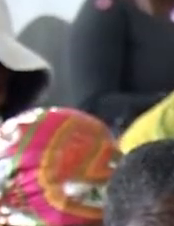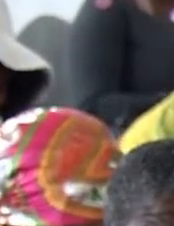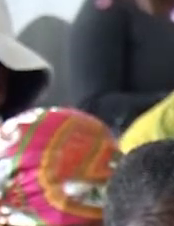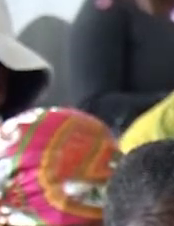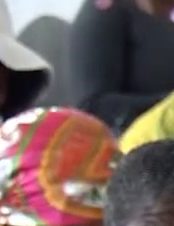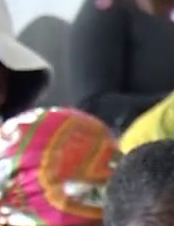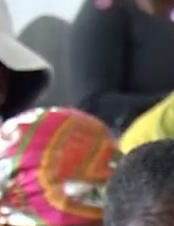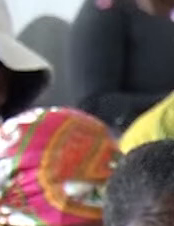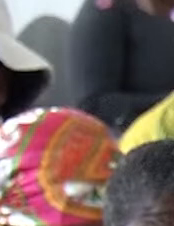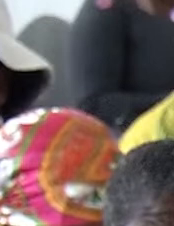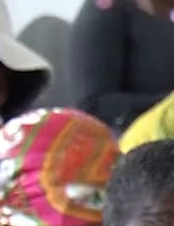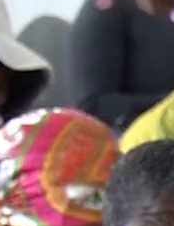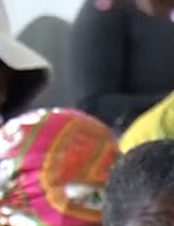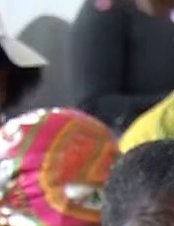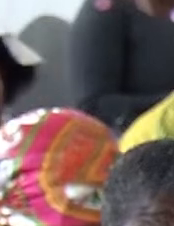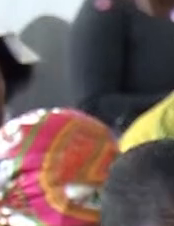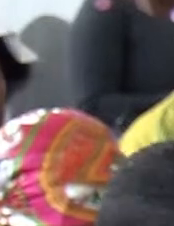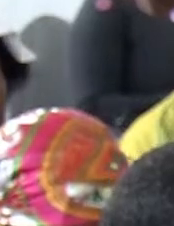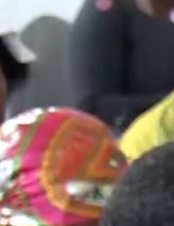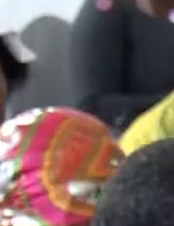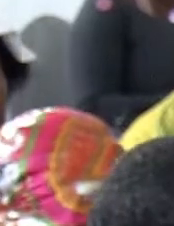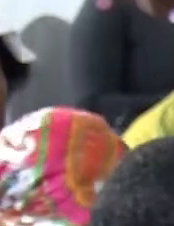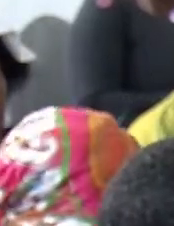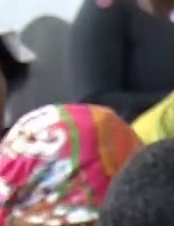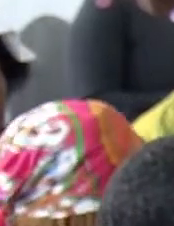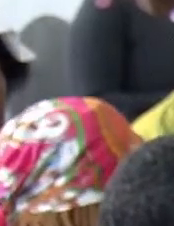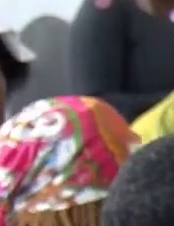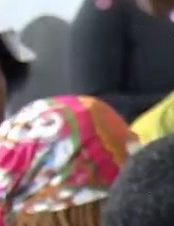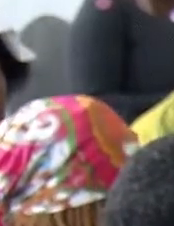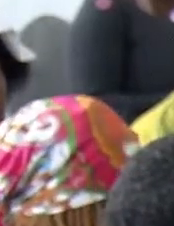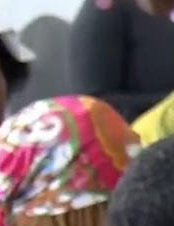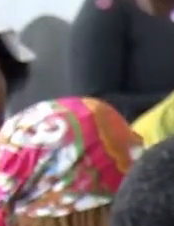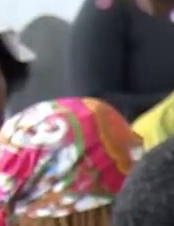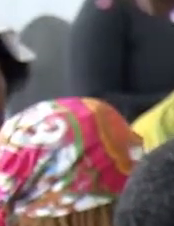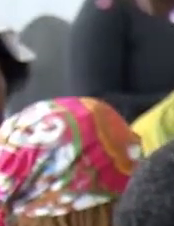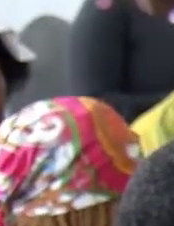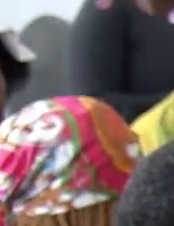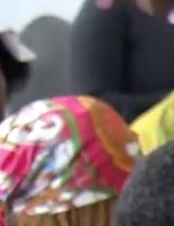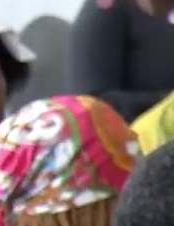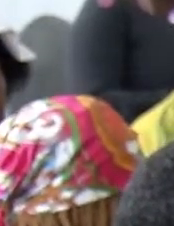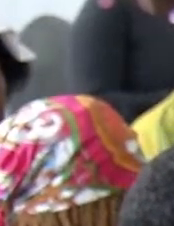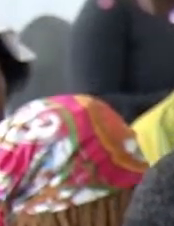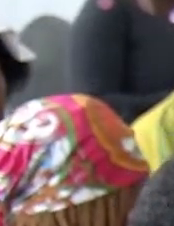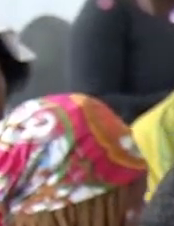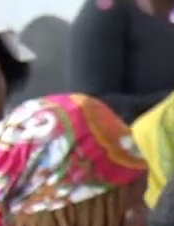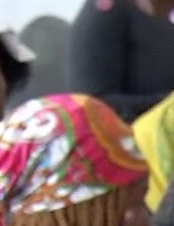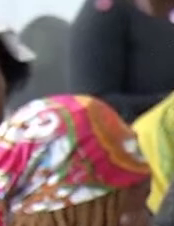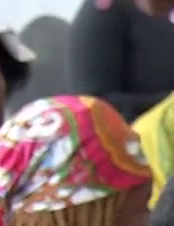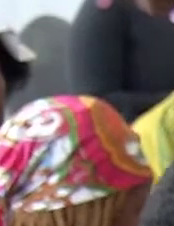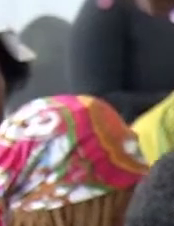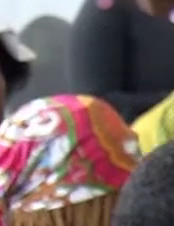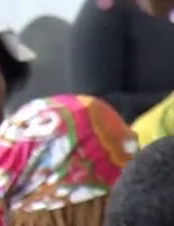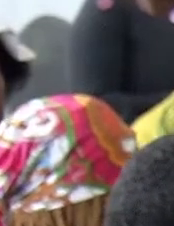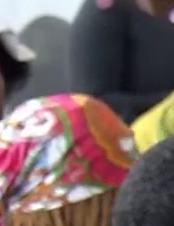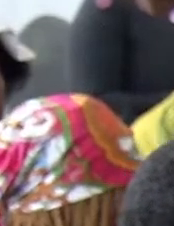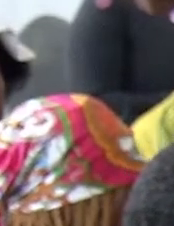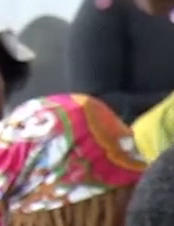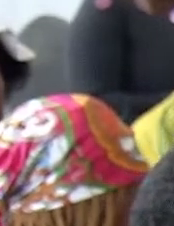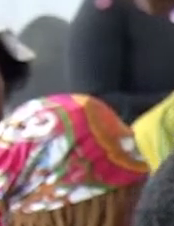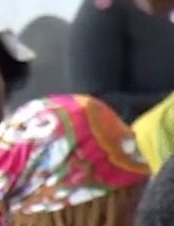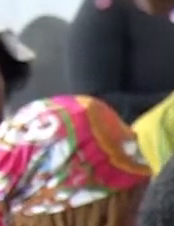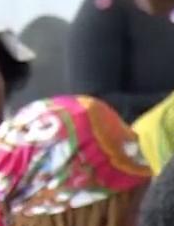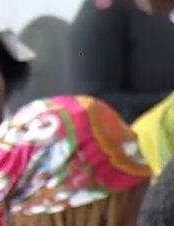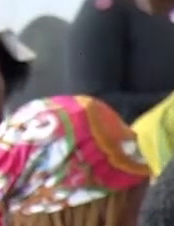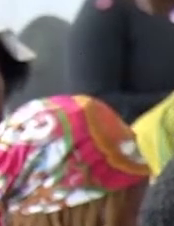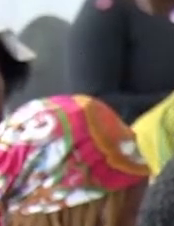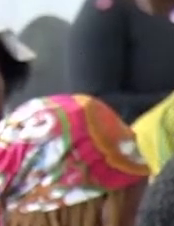beginning of the story. Bontsi ba batho ba nagana gore phetogo ya loapi ke ka mabaka